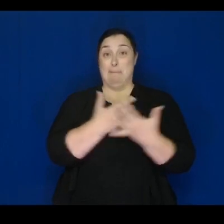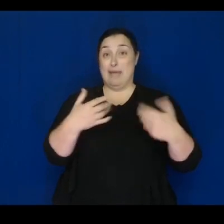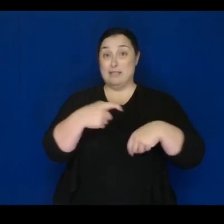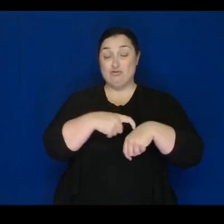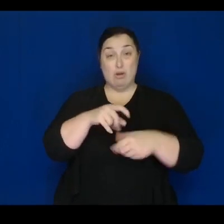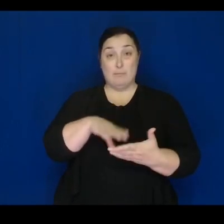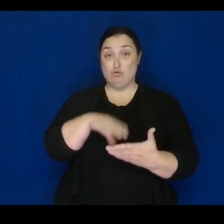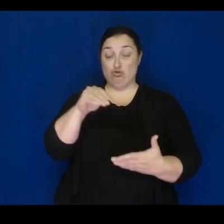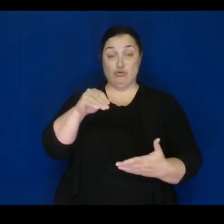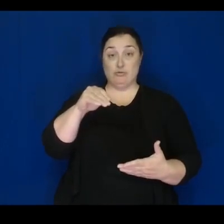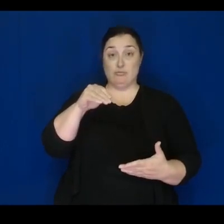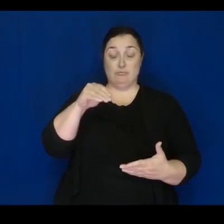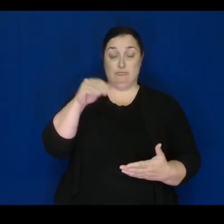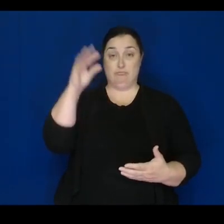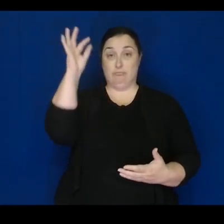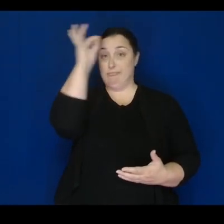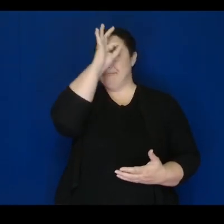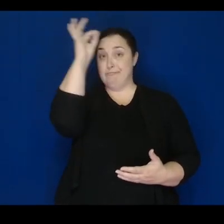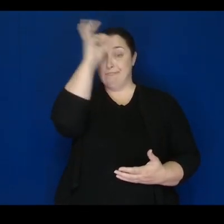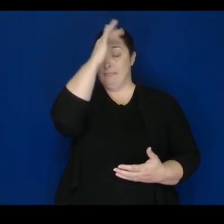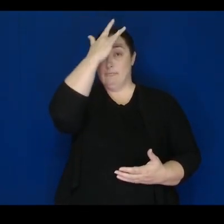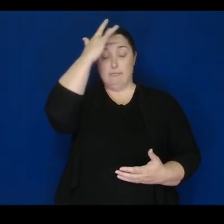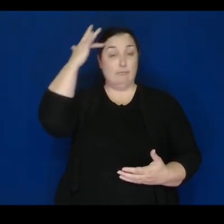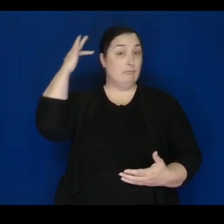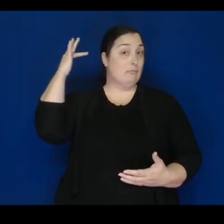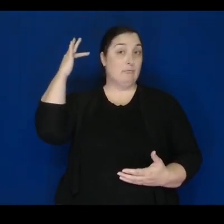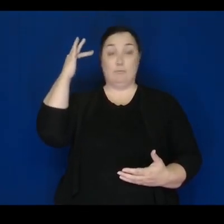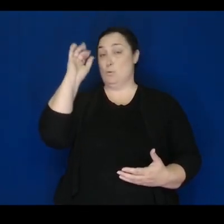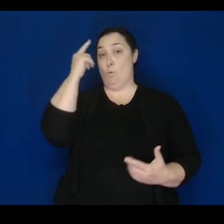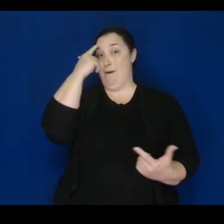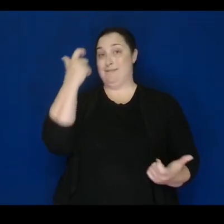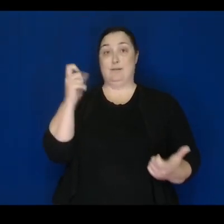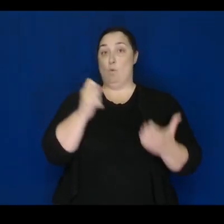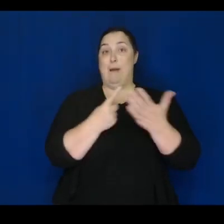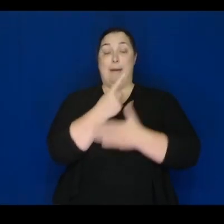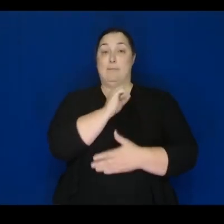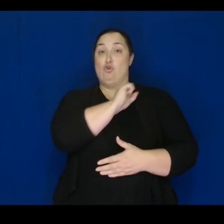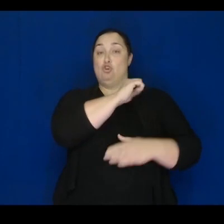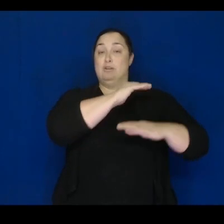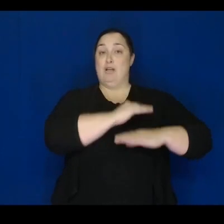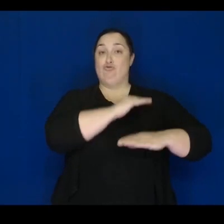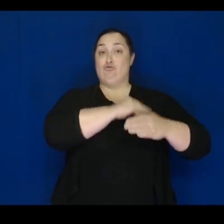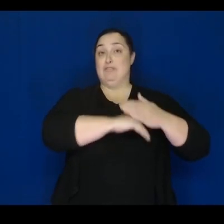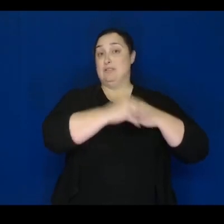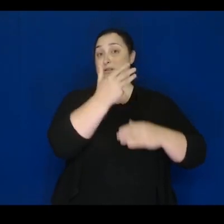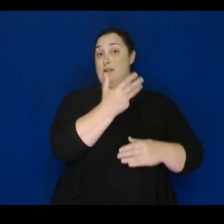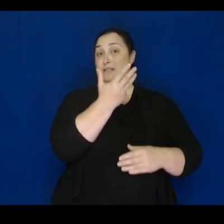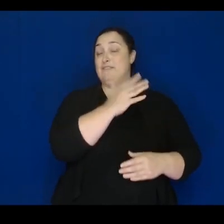no idea of what happened out there on her country in the 1950s.